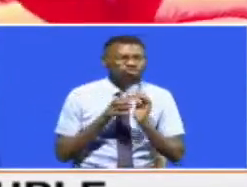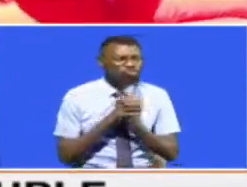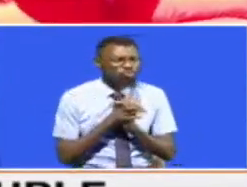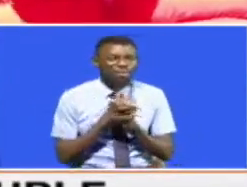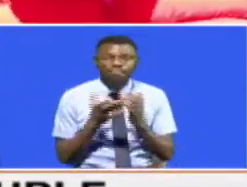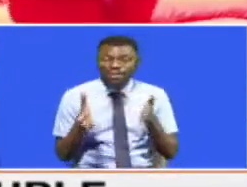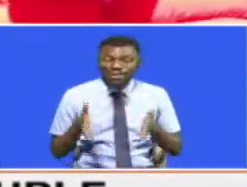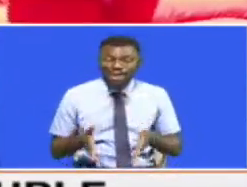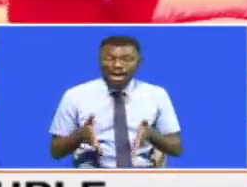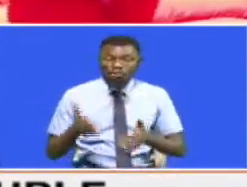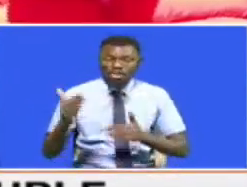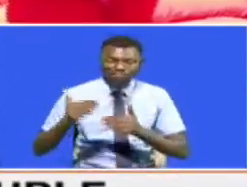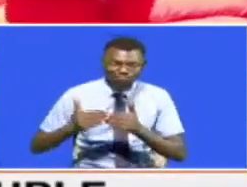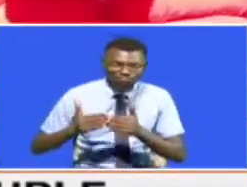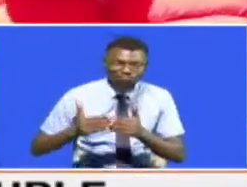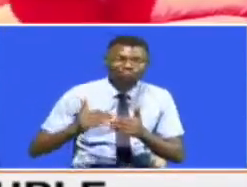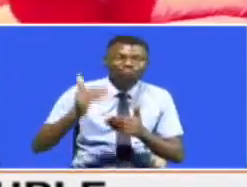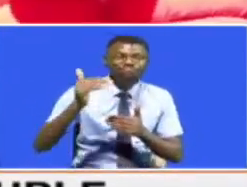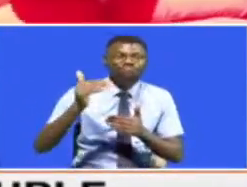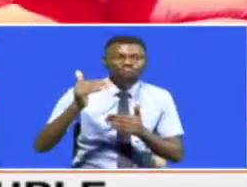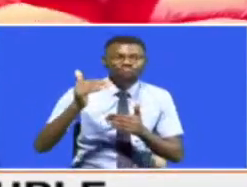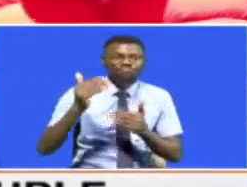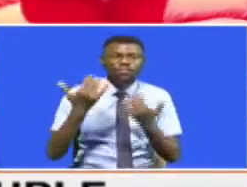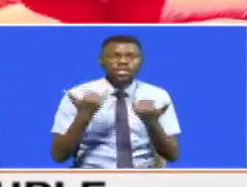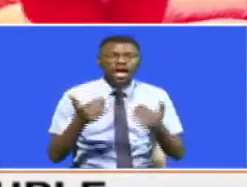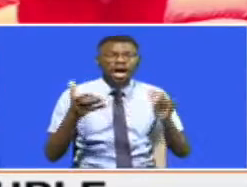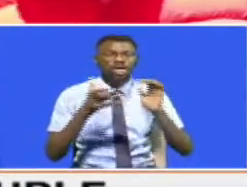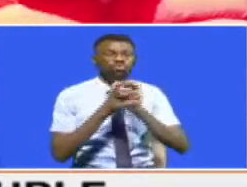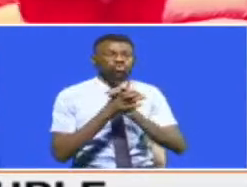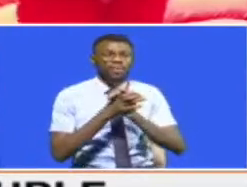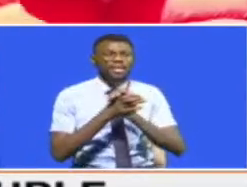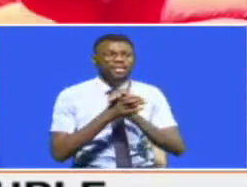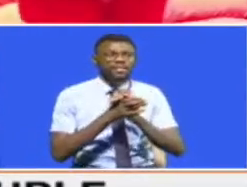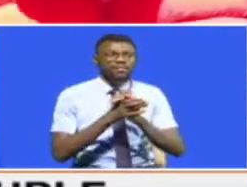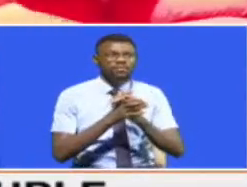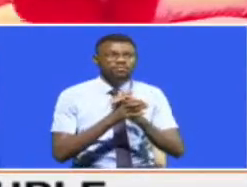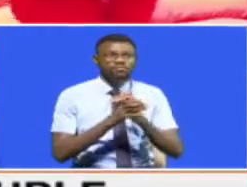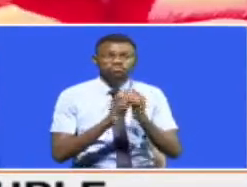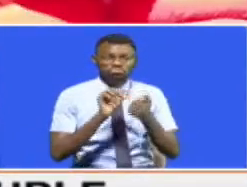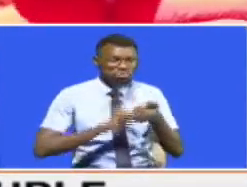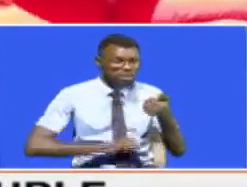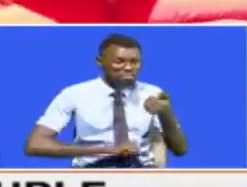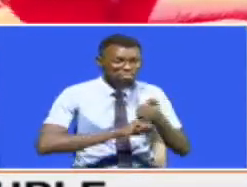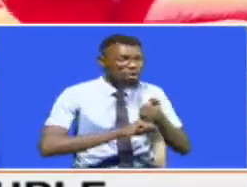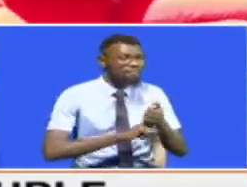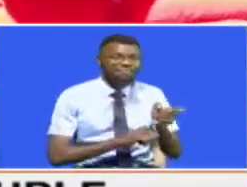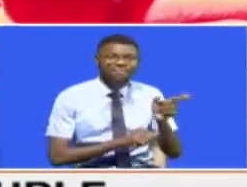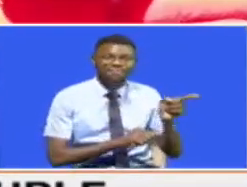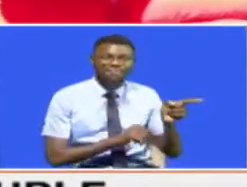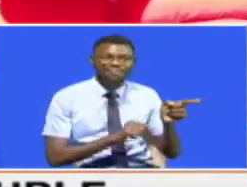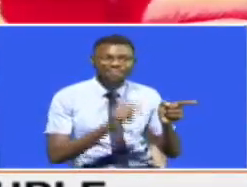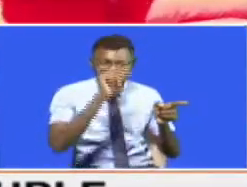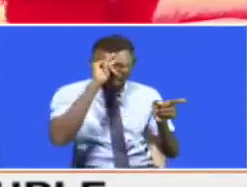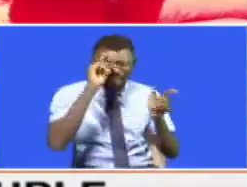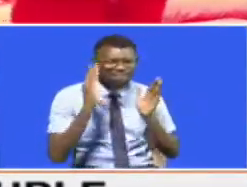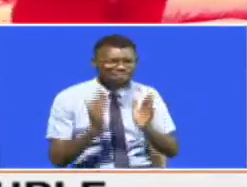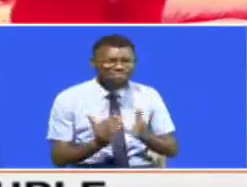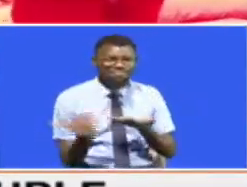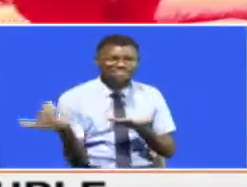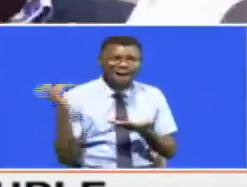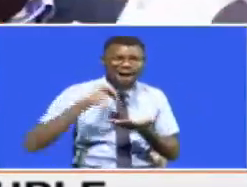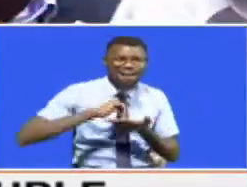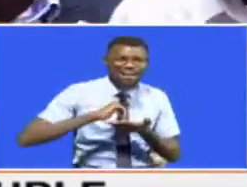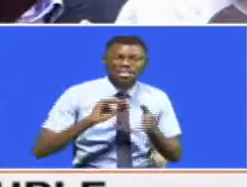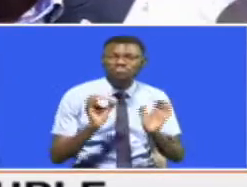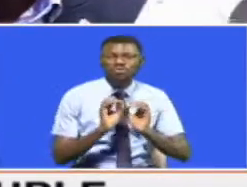fourth week, I'm going forward with Jubilee withdraws its support to one Honorable Kawira